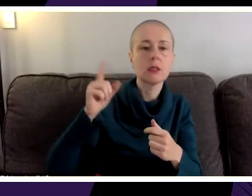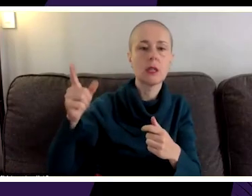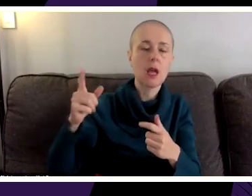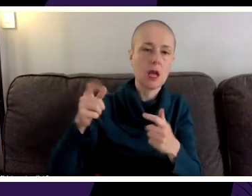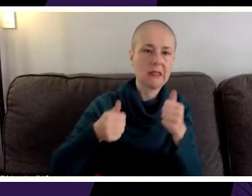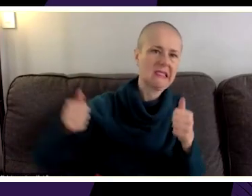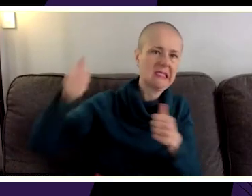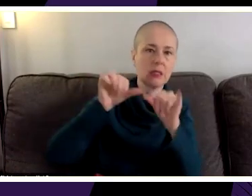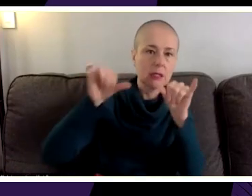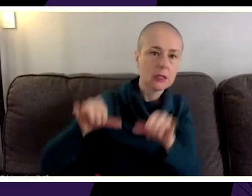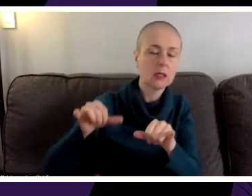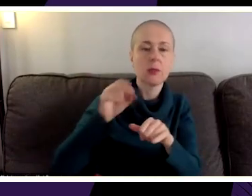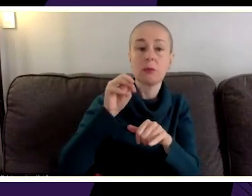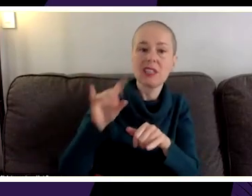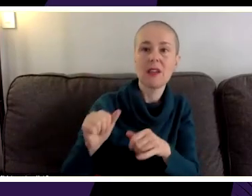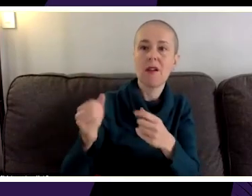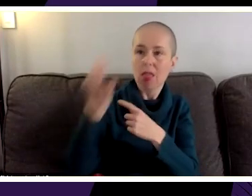system and the media that we grew up with.